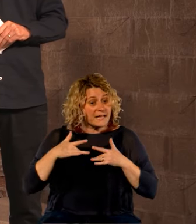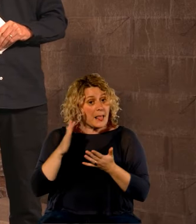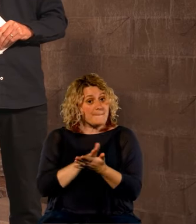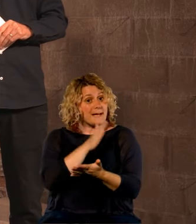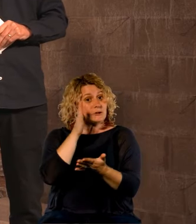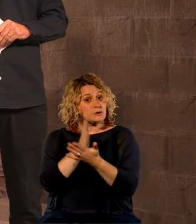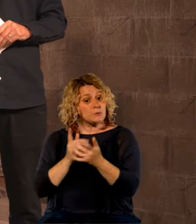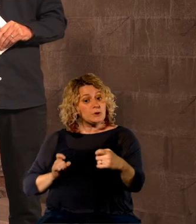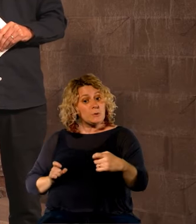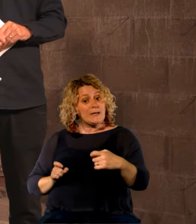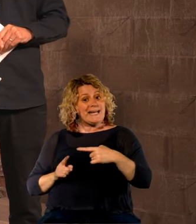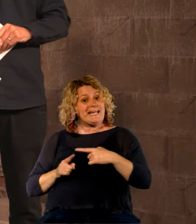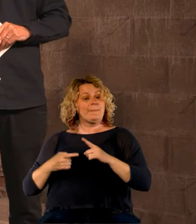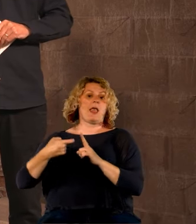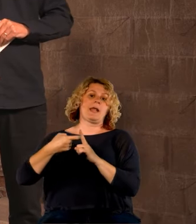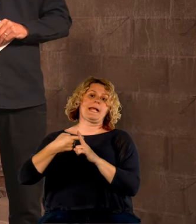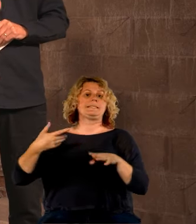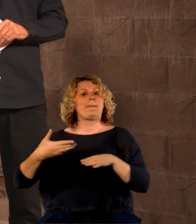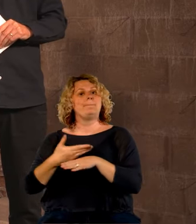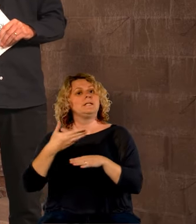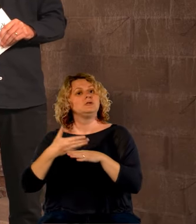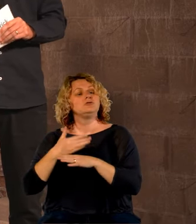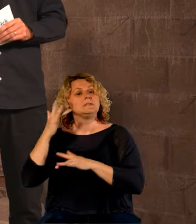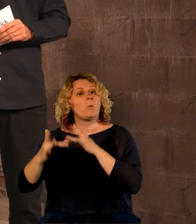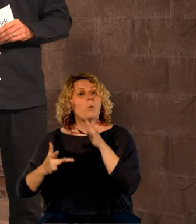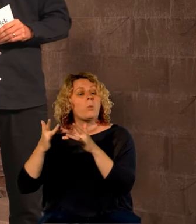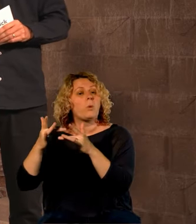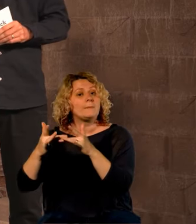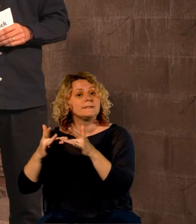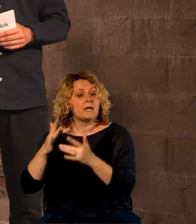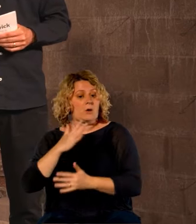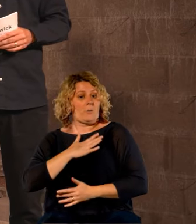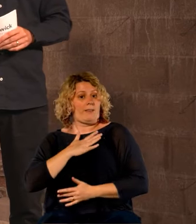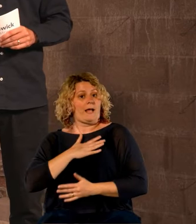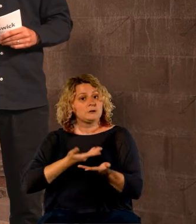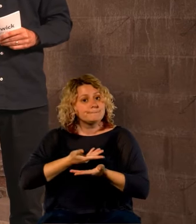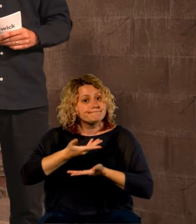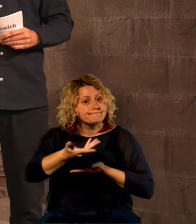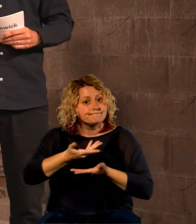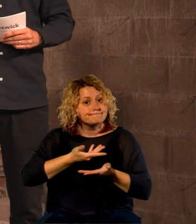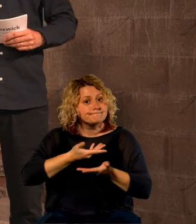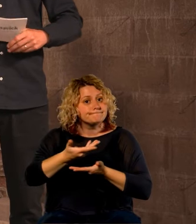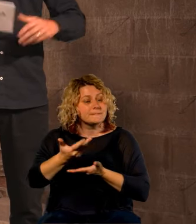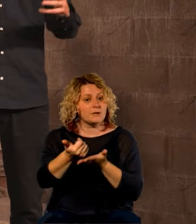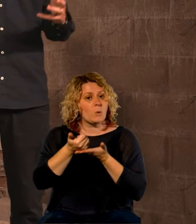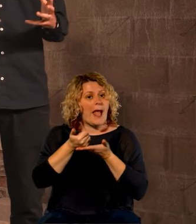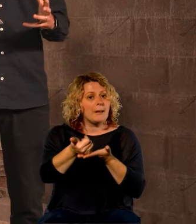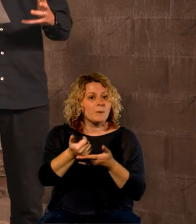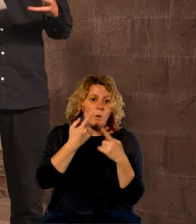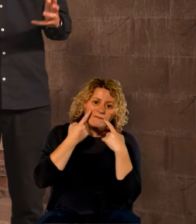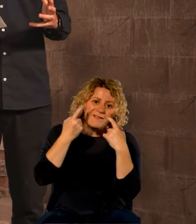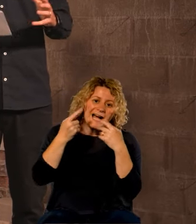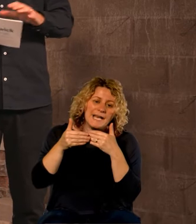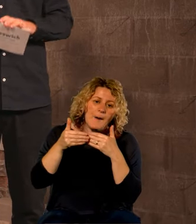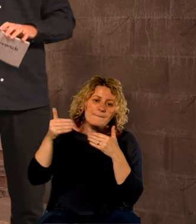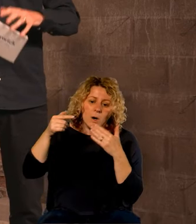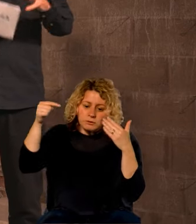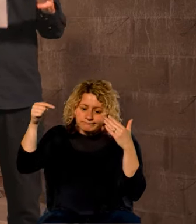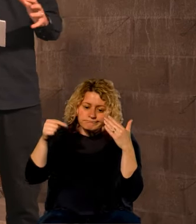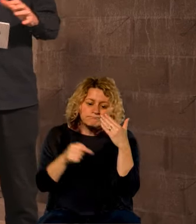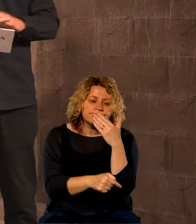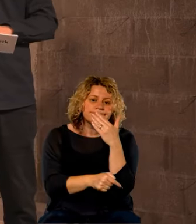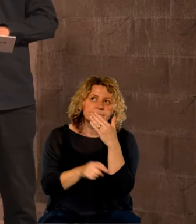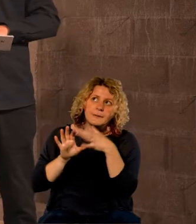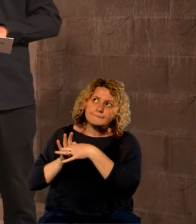We would love to speak to you, to get in touch with you and to help you find out more. There's lots of ways you can stay in touch